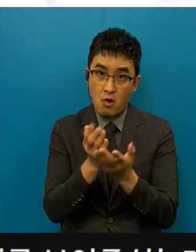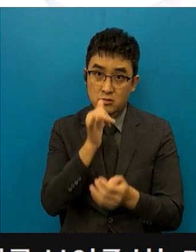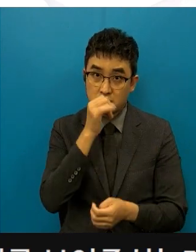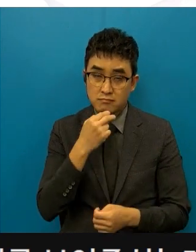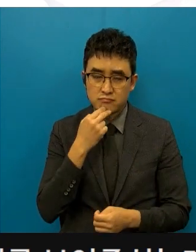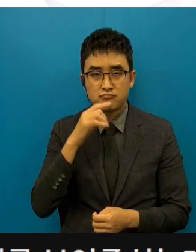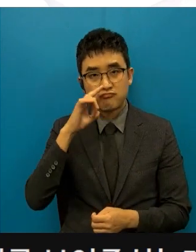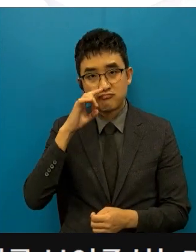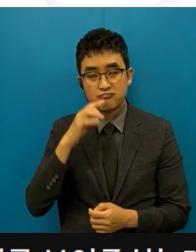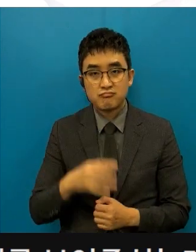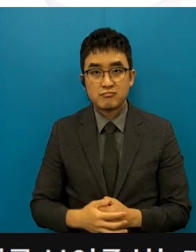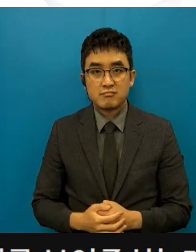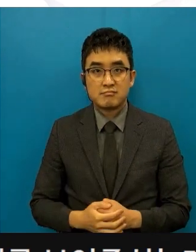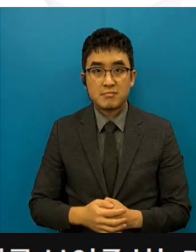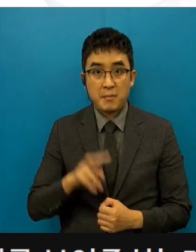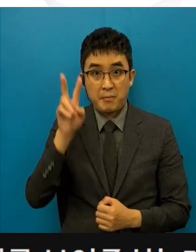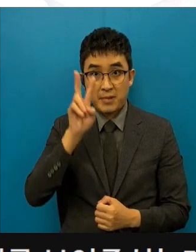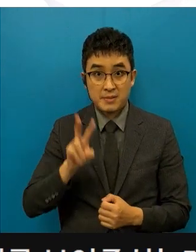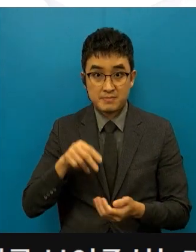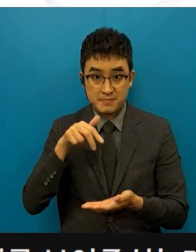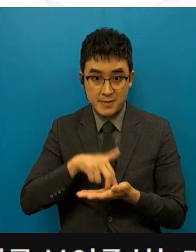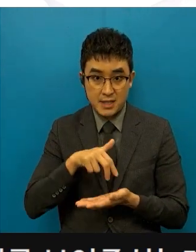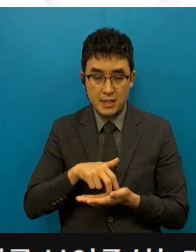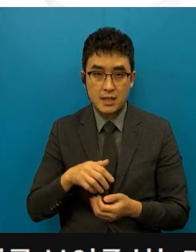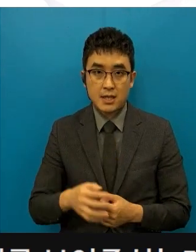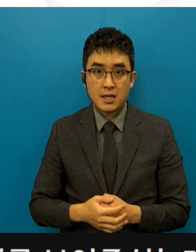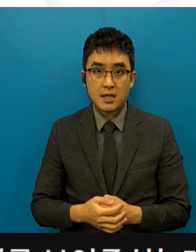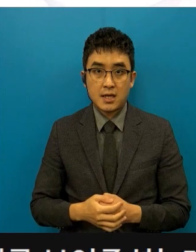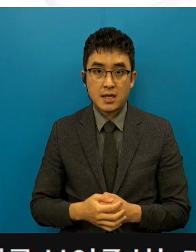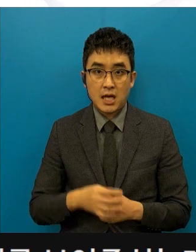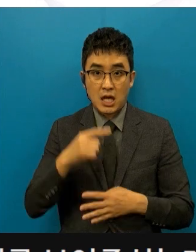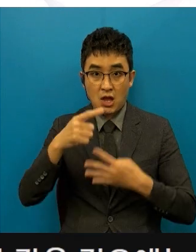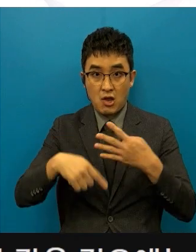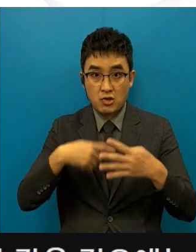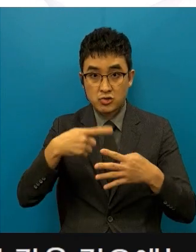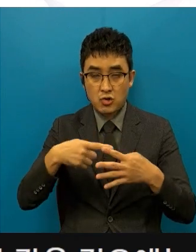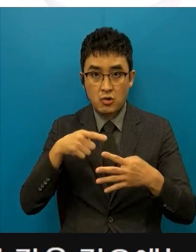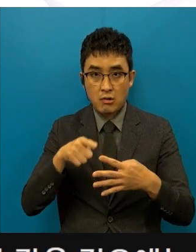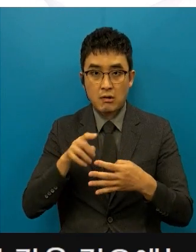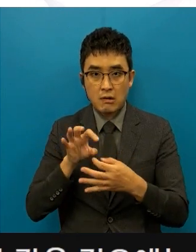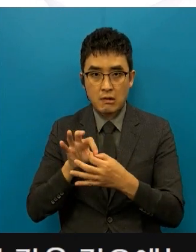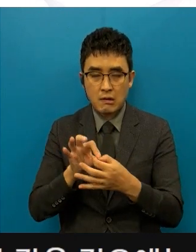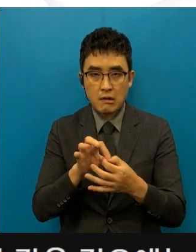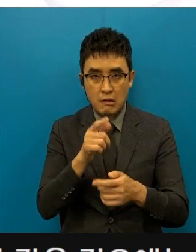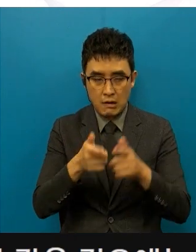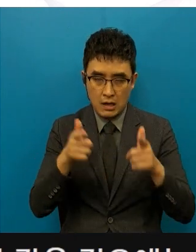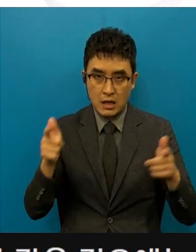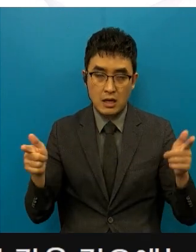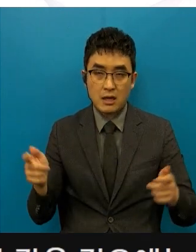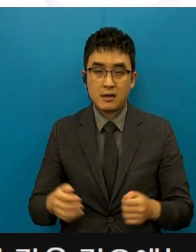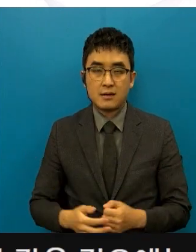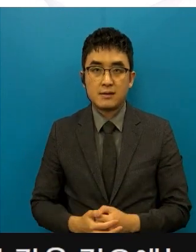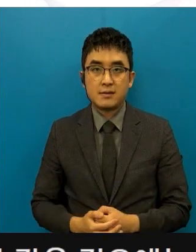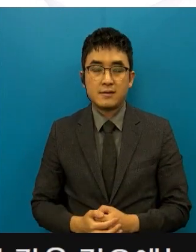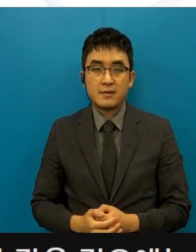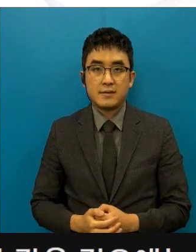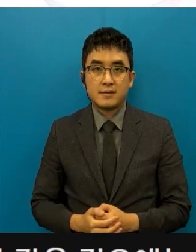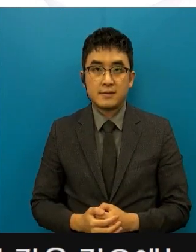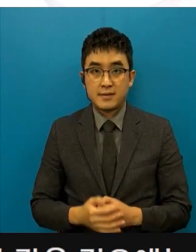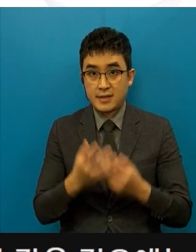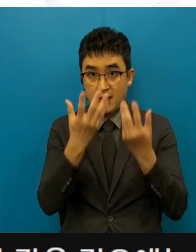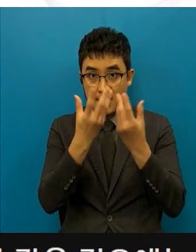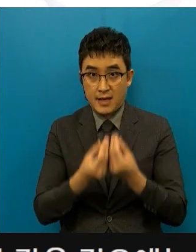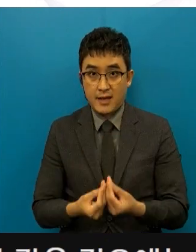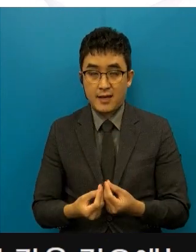of Vietnam, I'm not sure about the case of England, but nearly the New Year, sometimes people have like a very